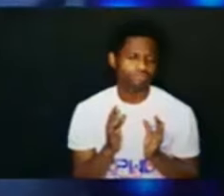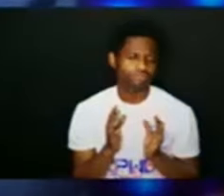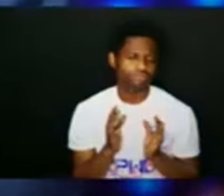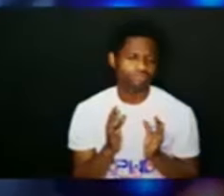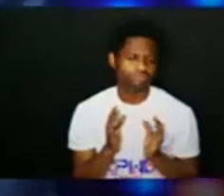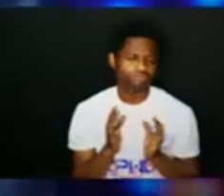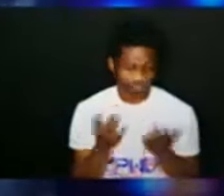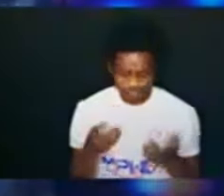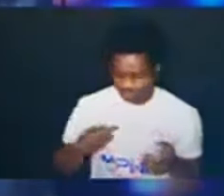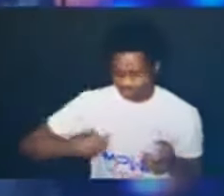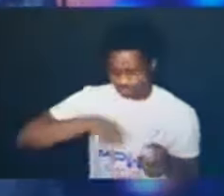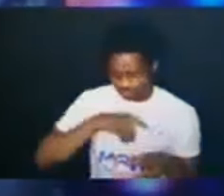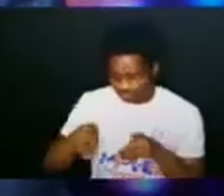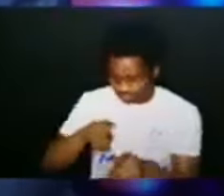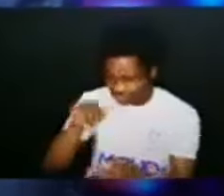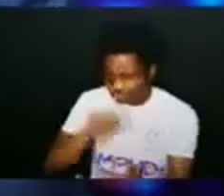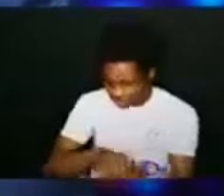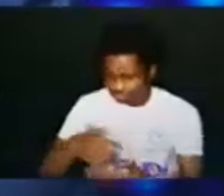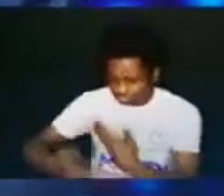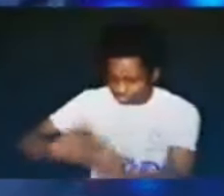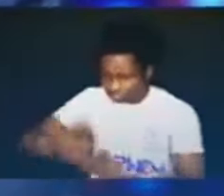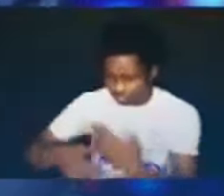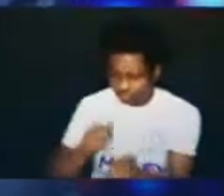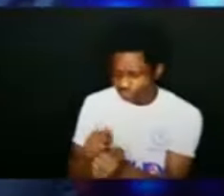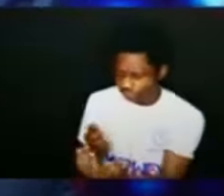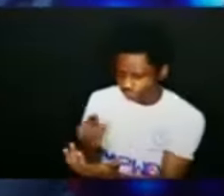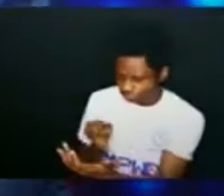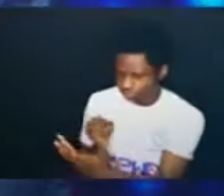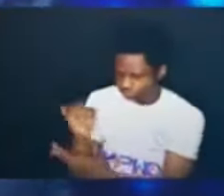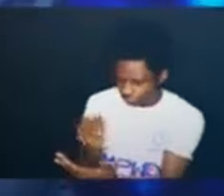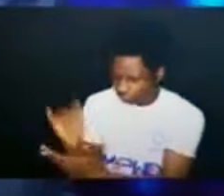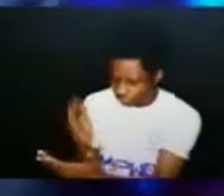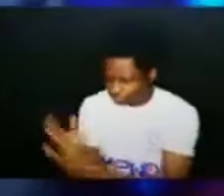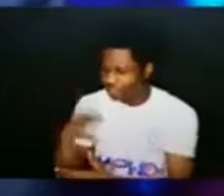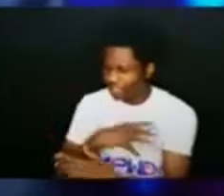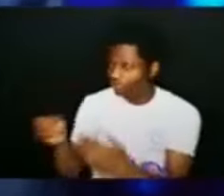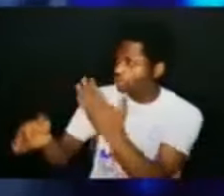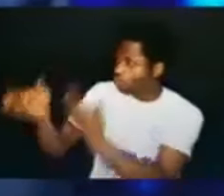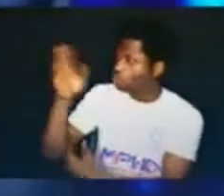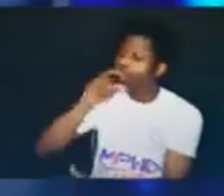Now we have done so with integrity and godly sincerity.